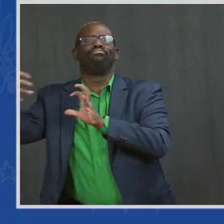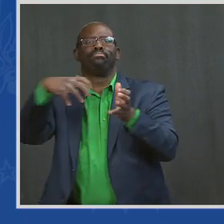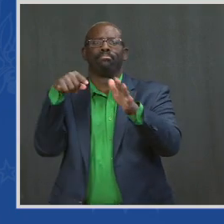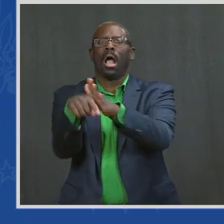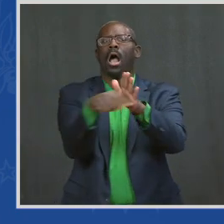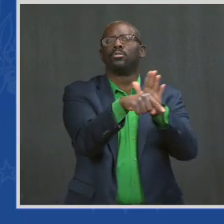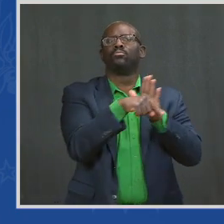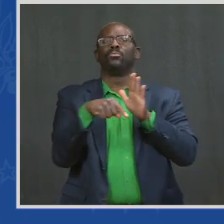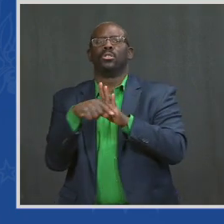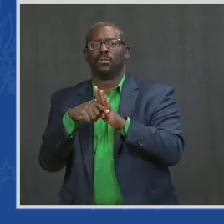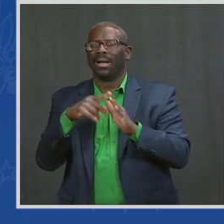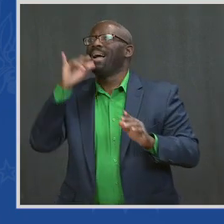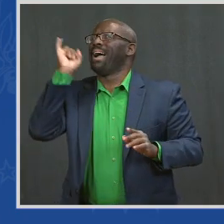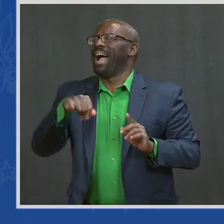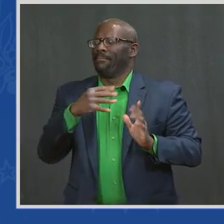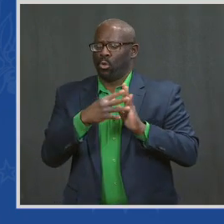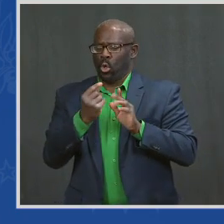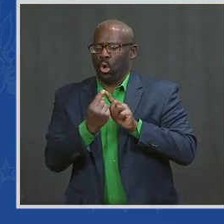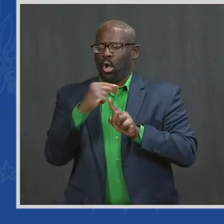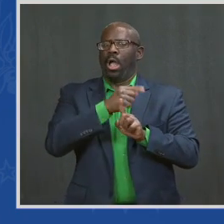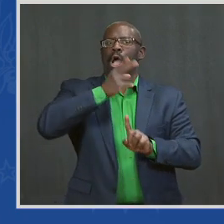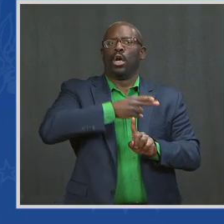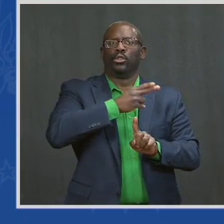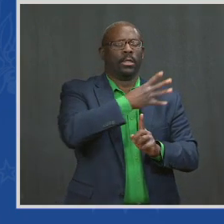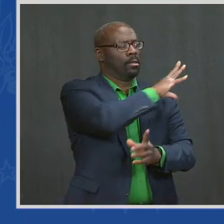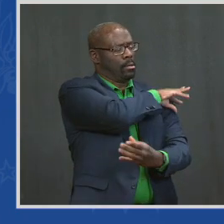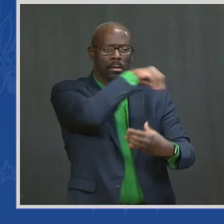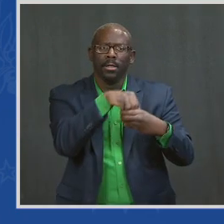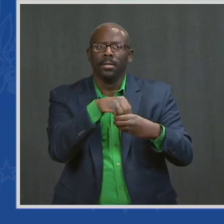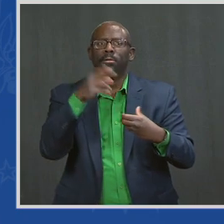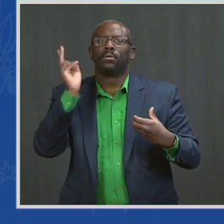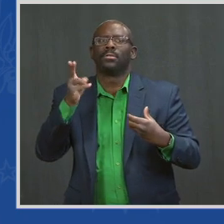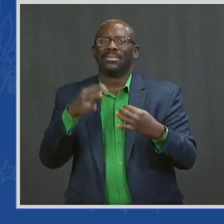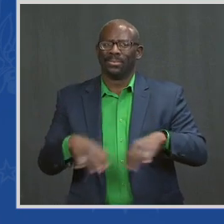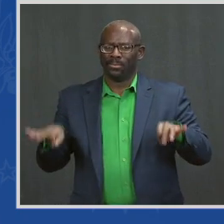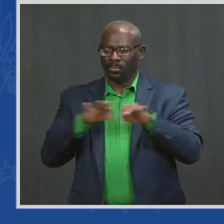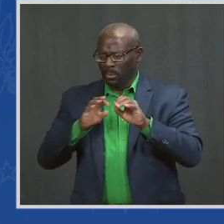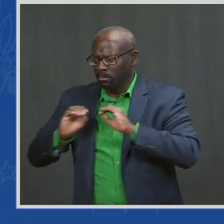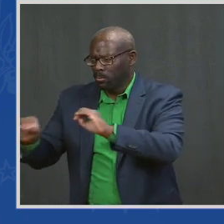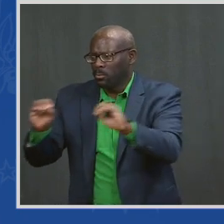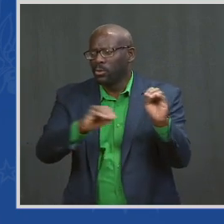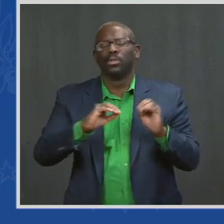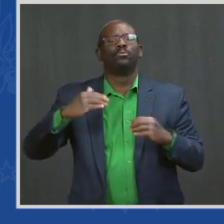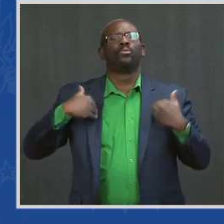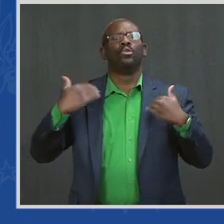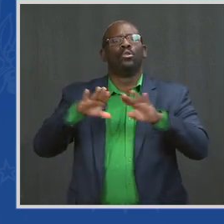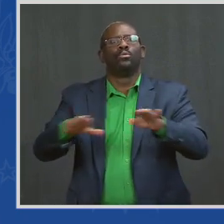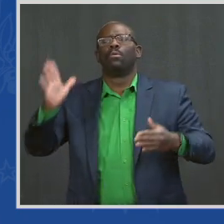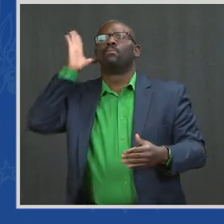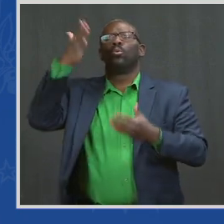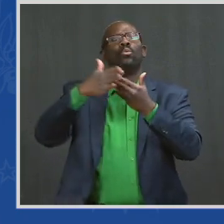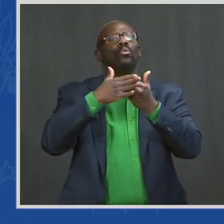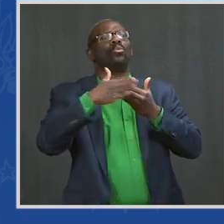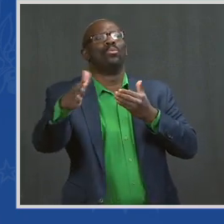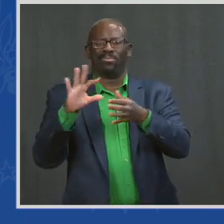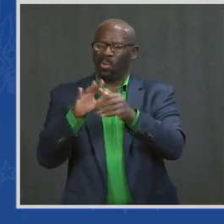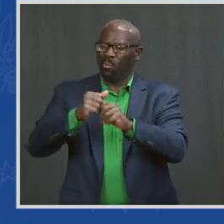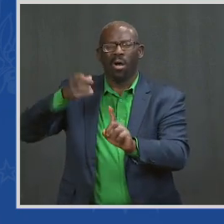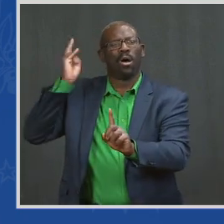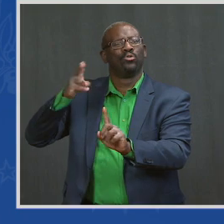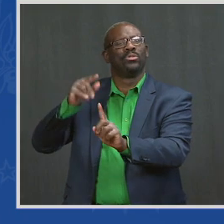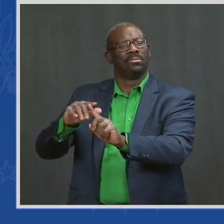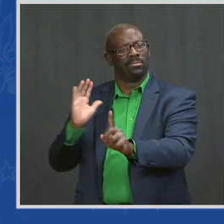history. And we must teach our children our history, because it is part of